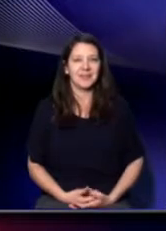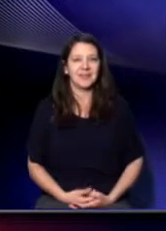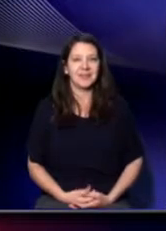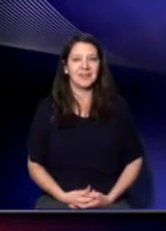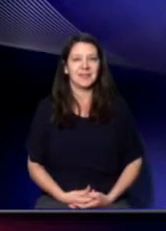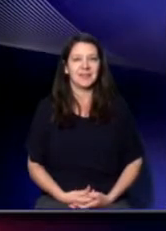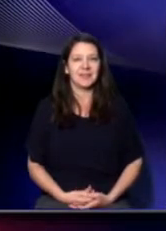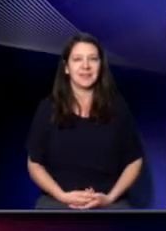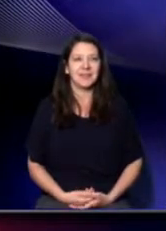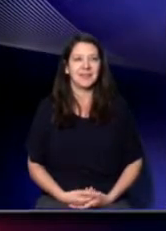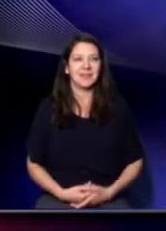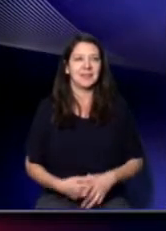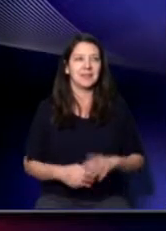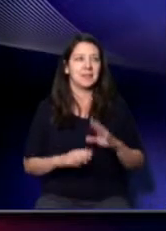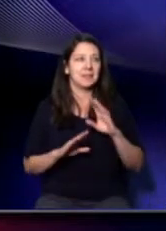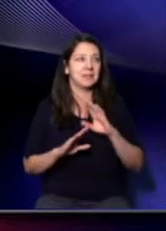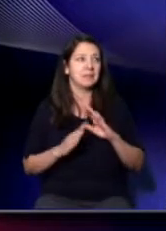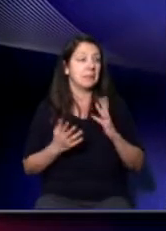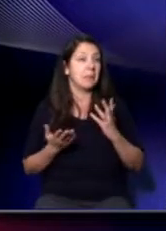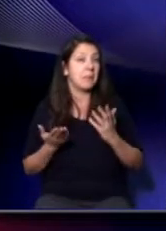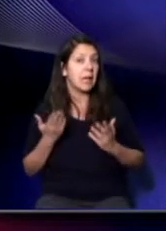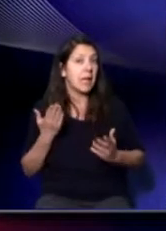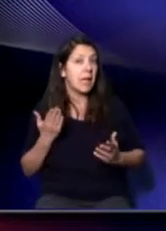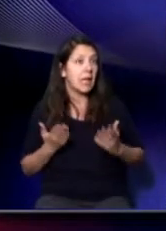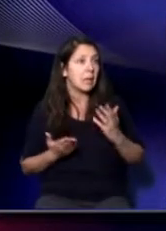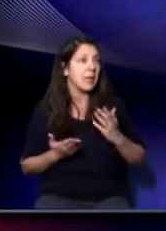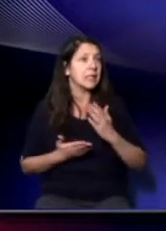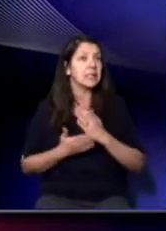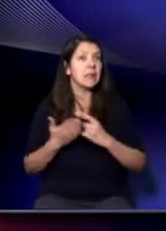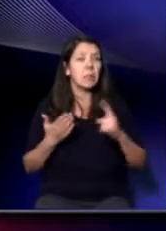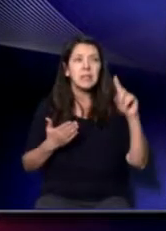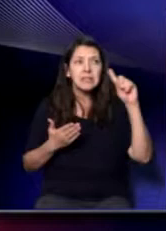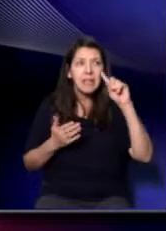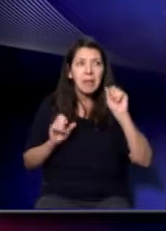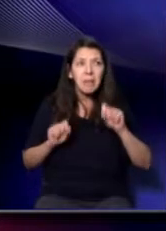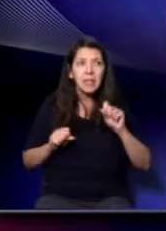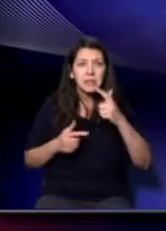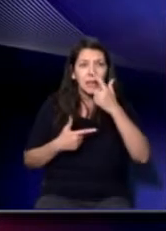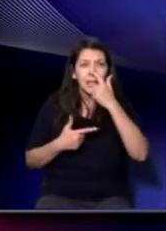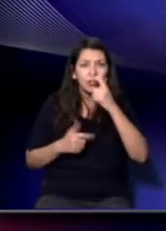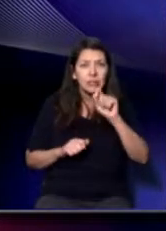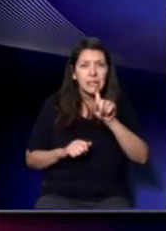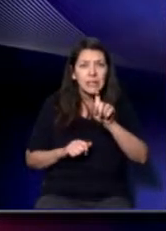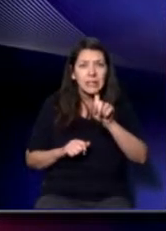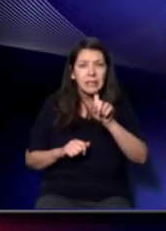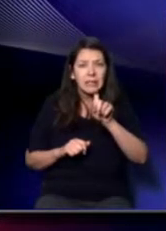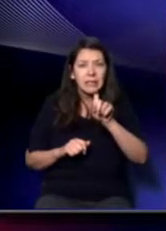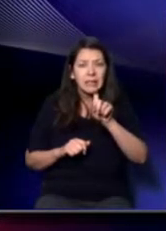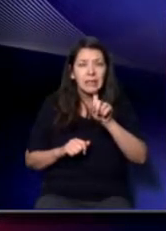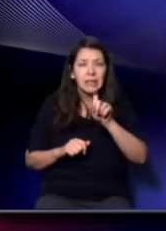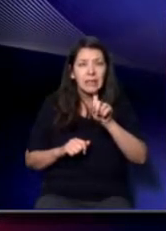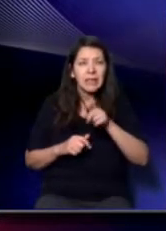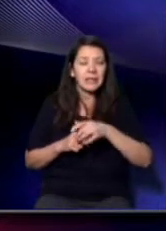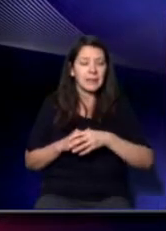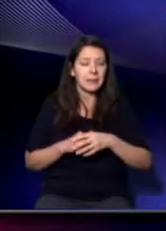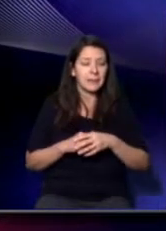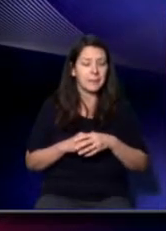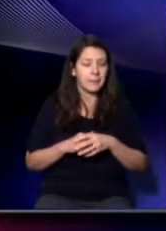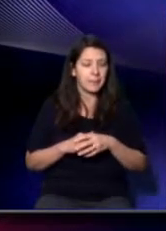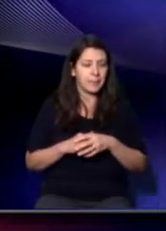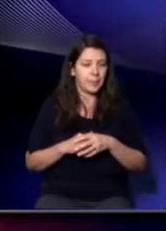That sounded like maybe we had somebody who's still willing to serve. I would actually like